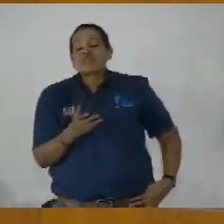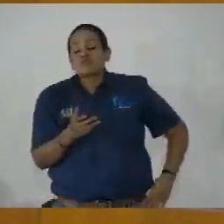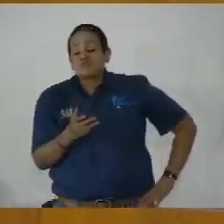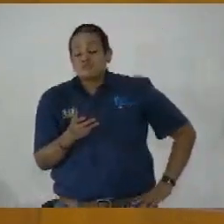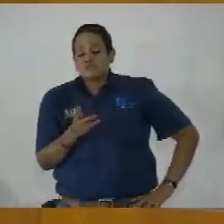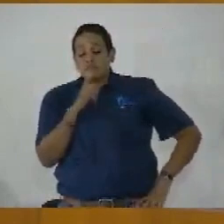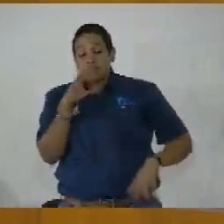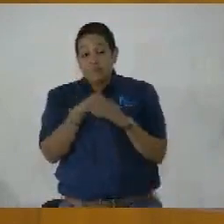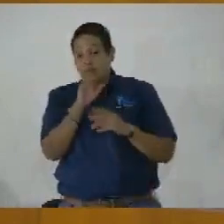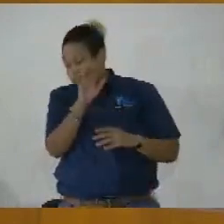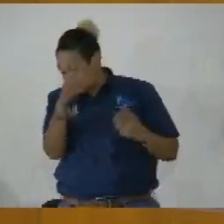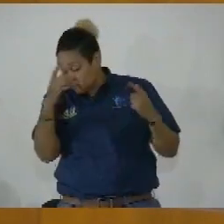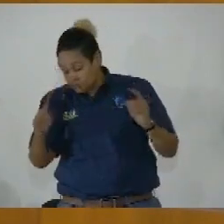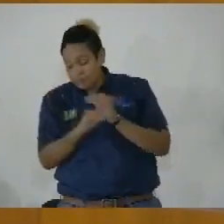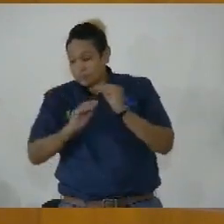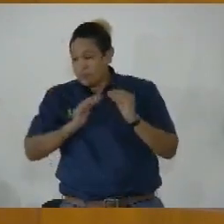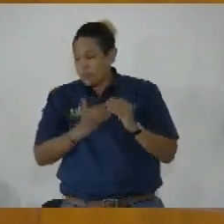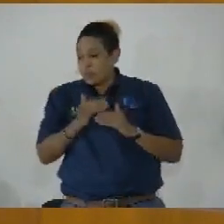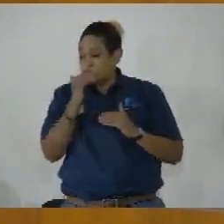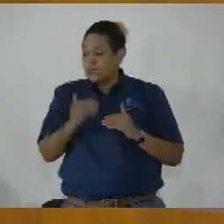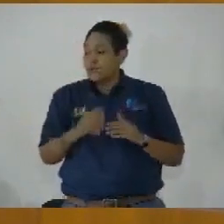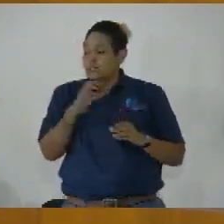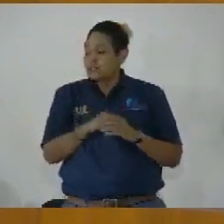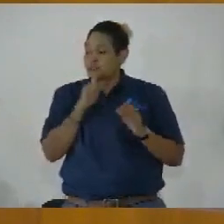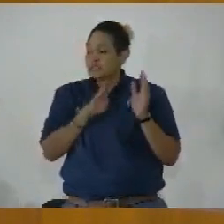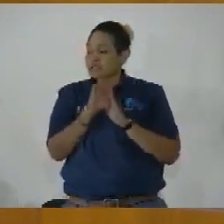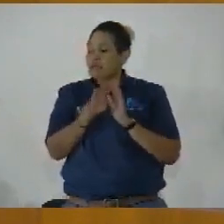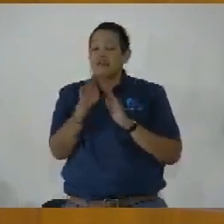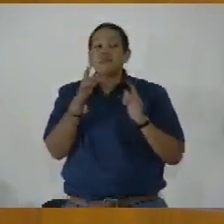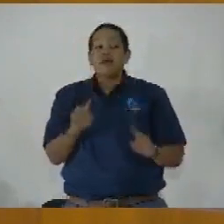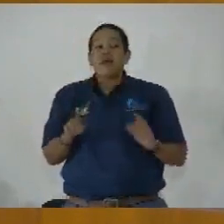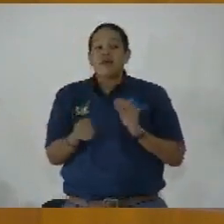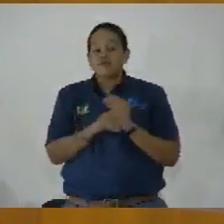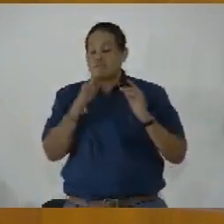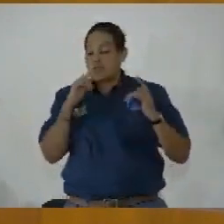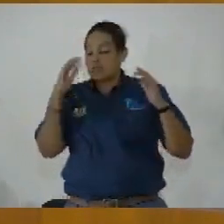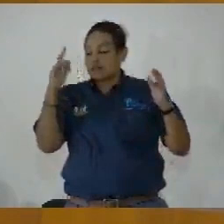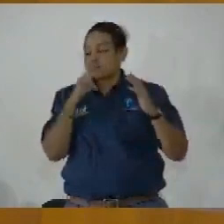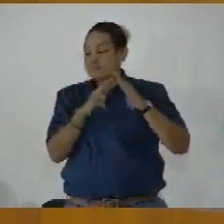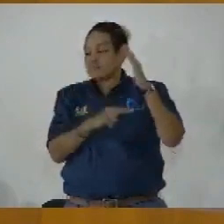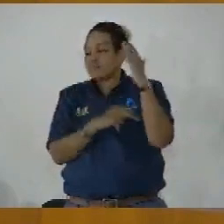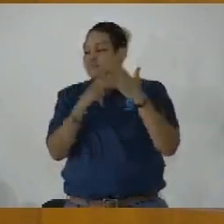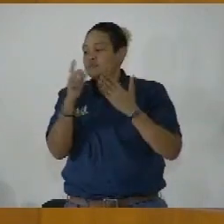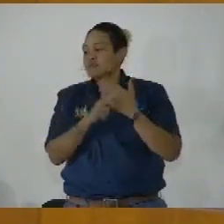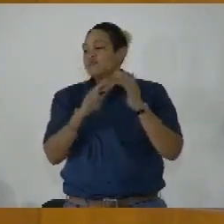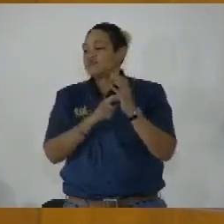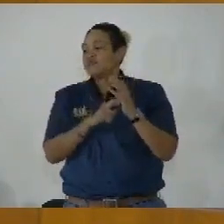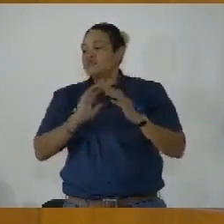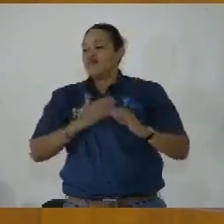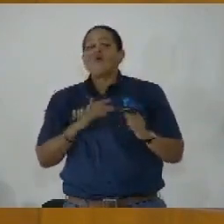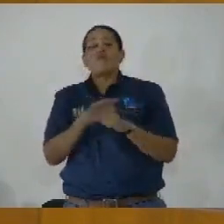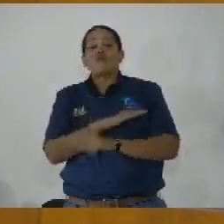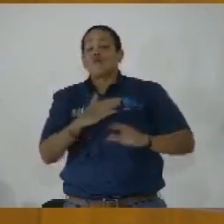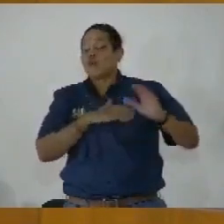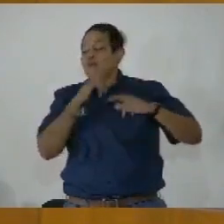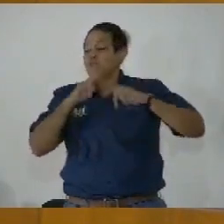as part of our next chapter of development, the Accelerated Bridge Program represents our unwavering commitment to